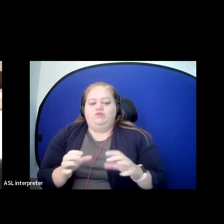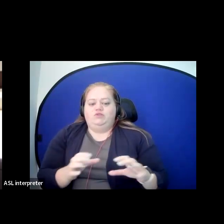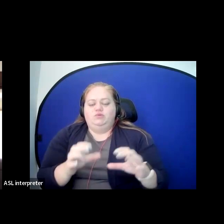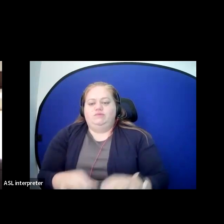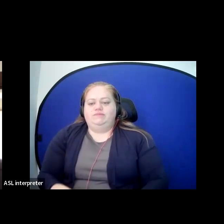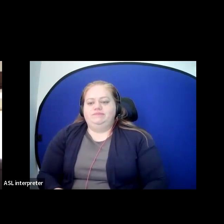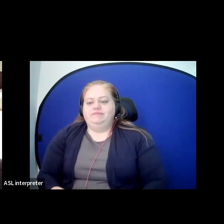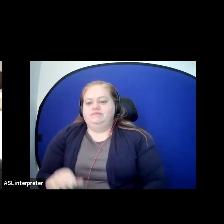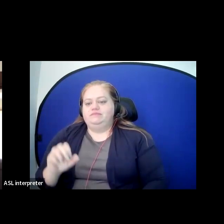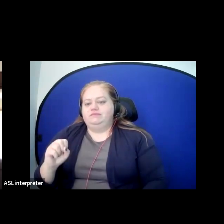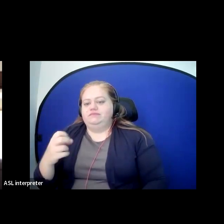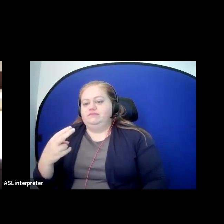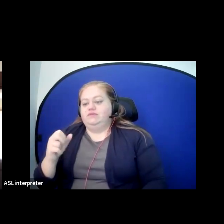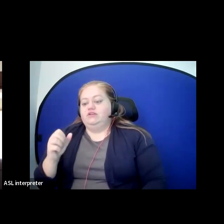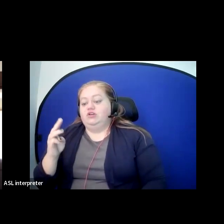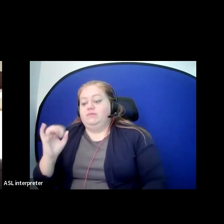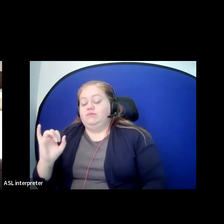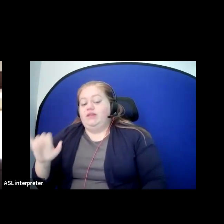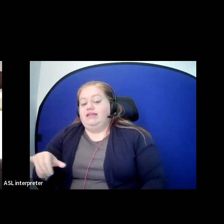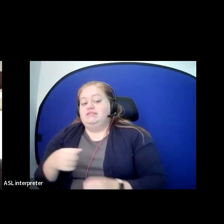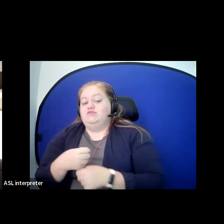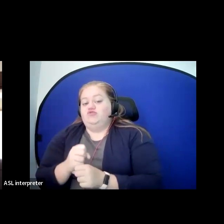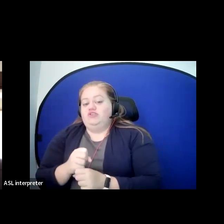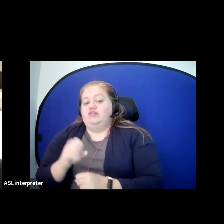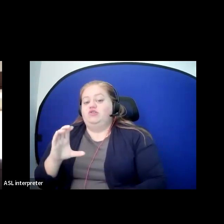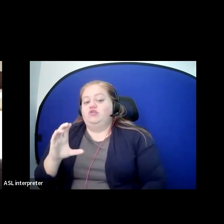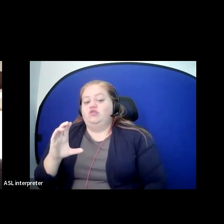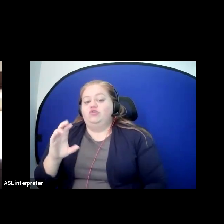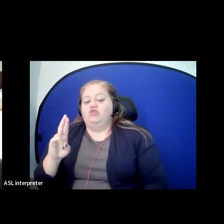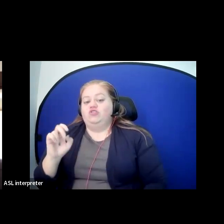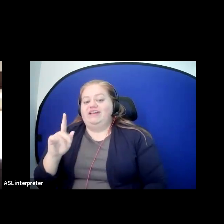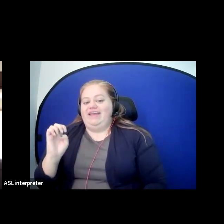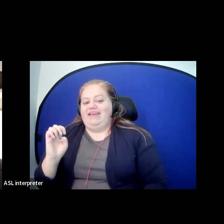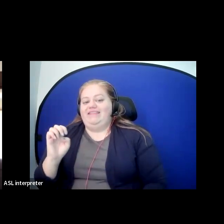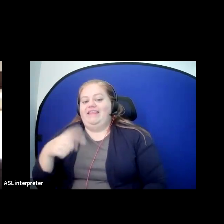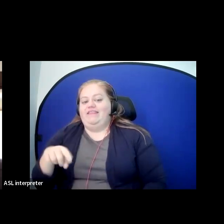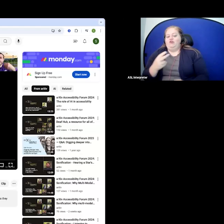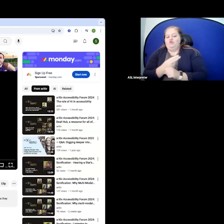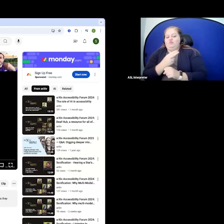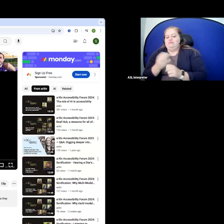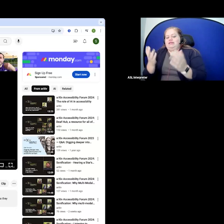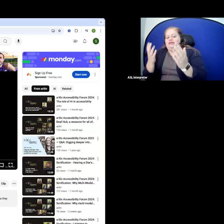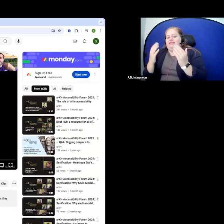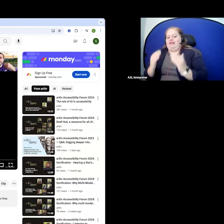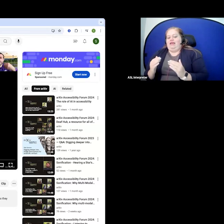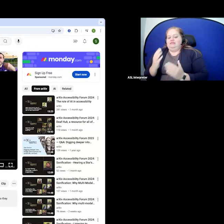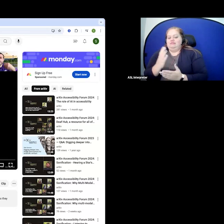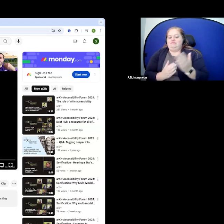So that gives us a little bit of an idea of the create framework that they're going to be using in this next section.